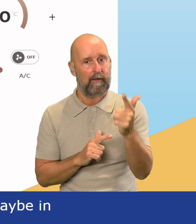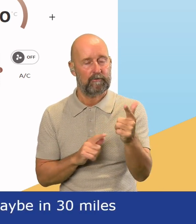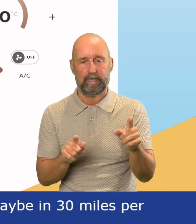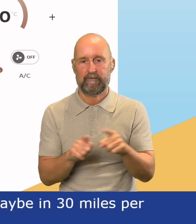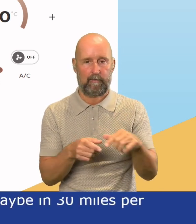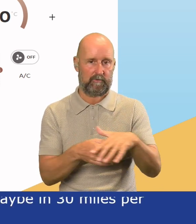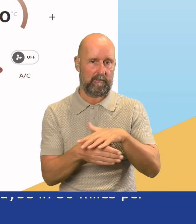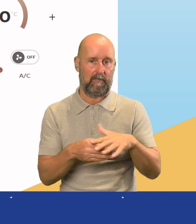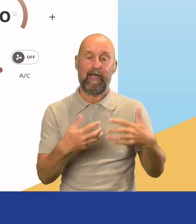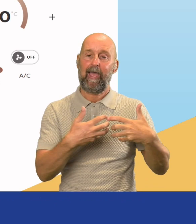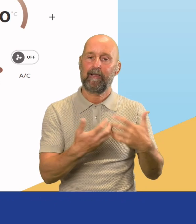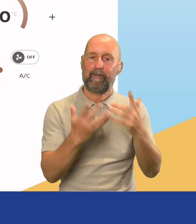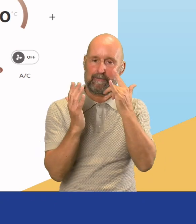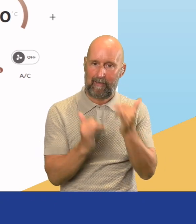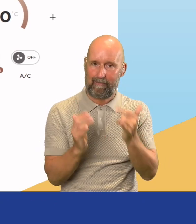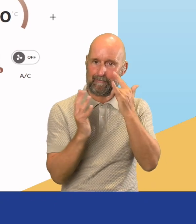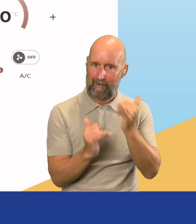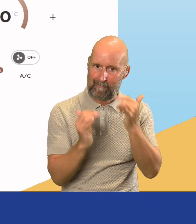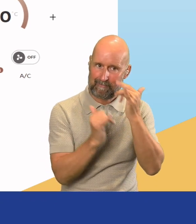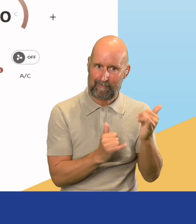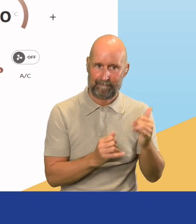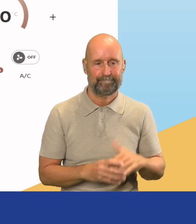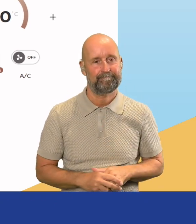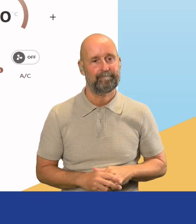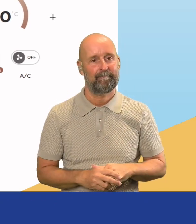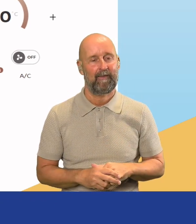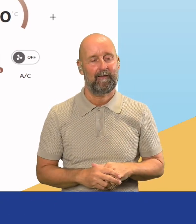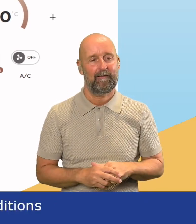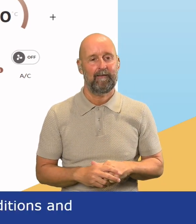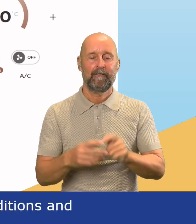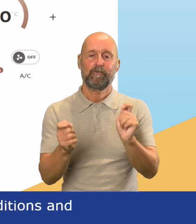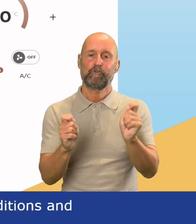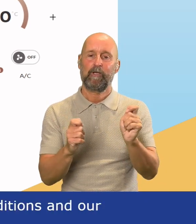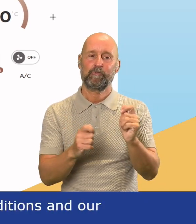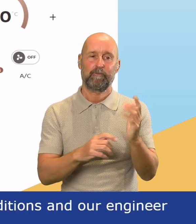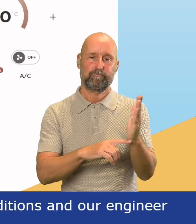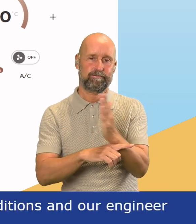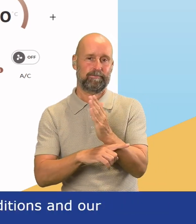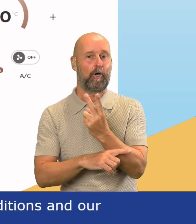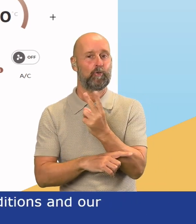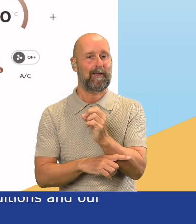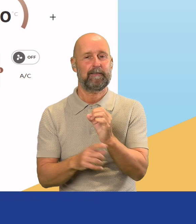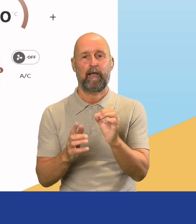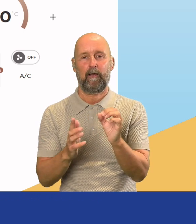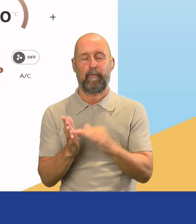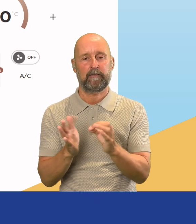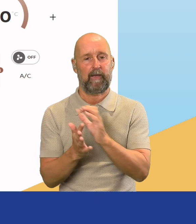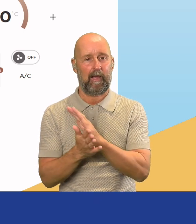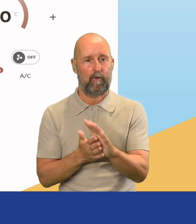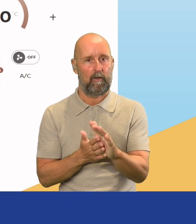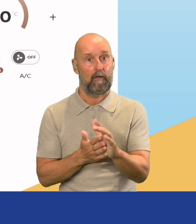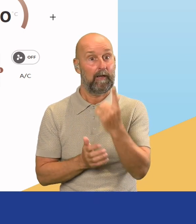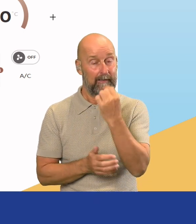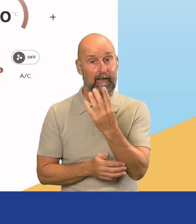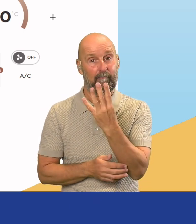conditions? And our engineers did the same testing. So let's look at what happens if we change that average speed to 20 miles per hour. We get